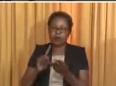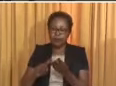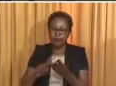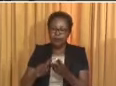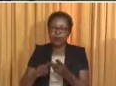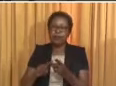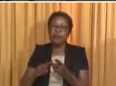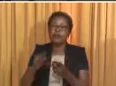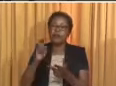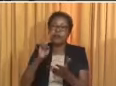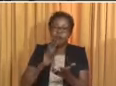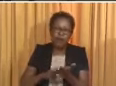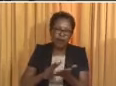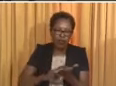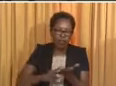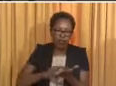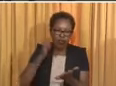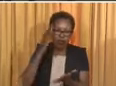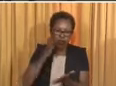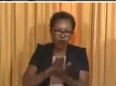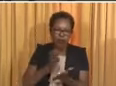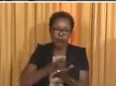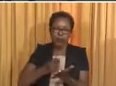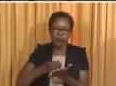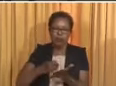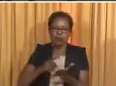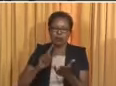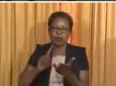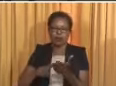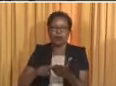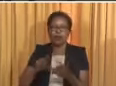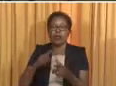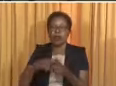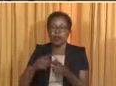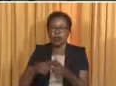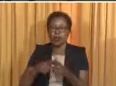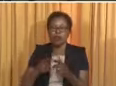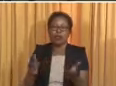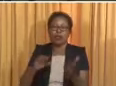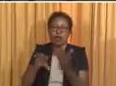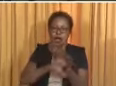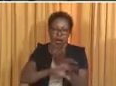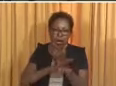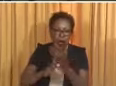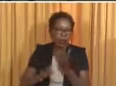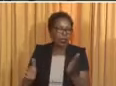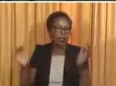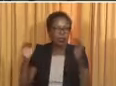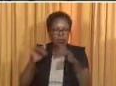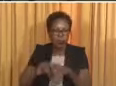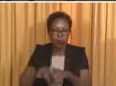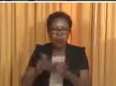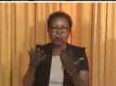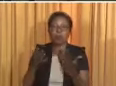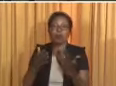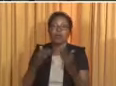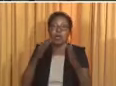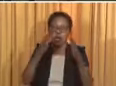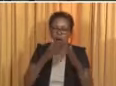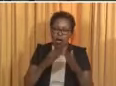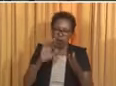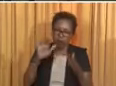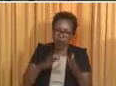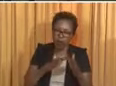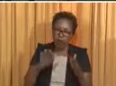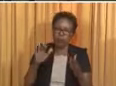the verification of signatures by IBC. Then the consideration of county assemblies. Then the consideration of the House of Parliament, and then the